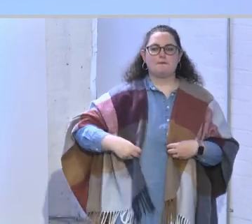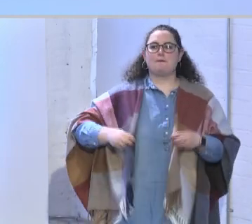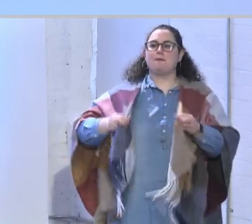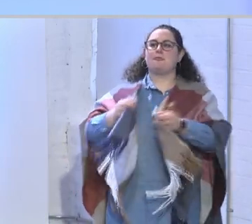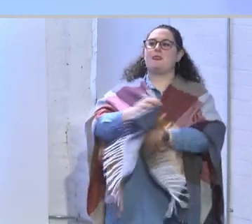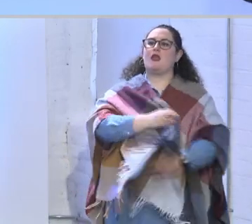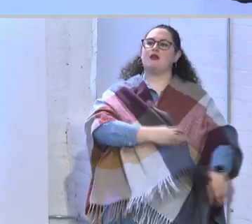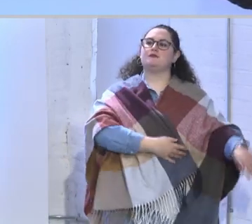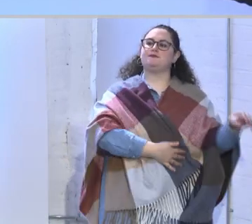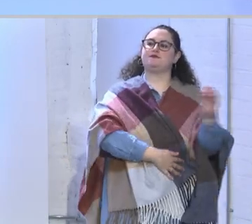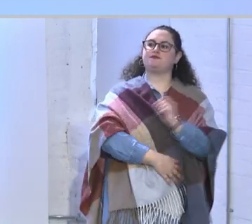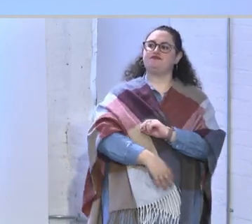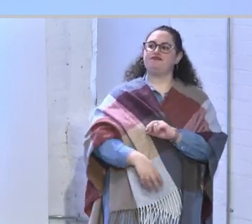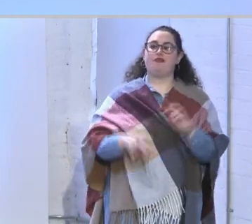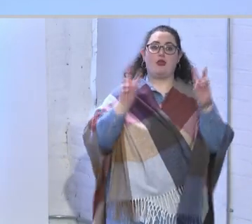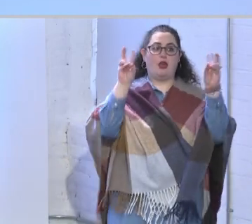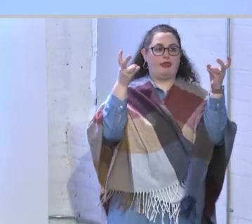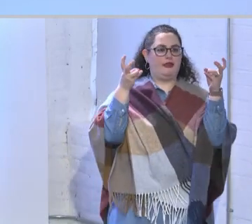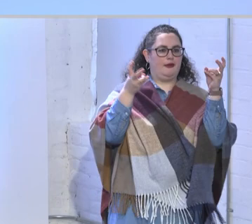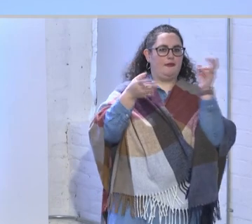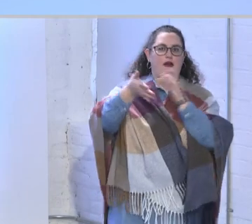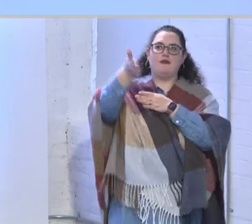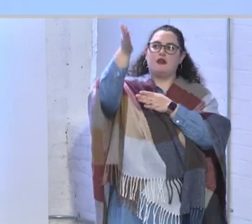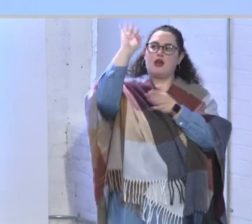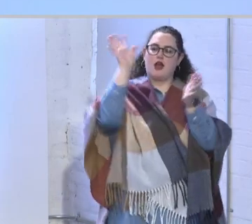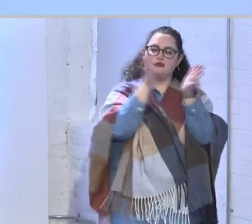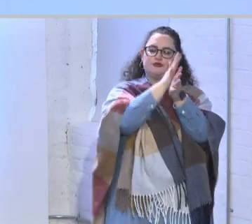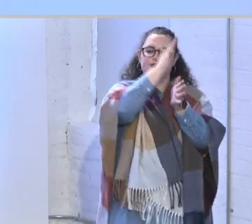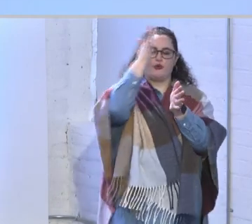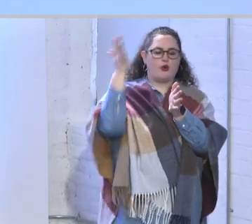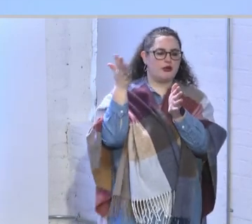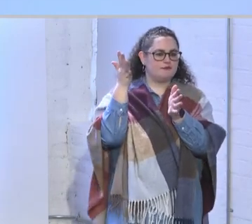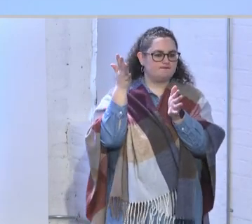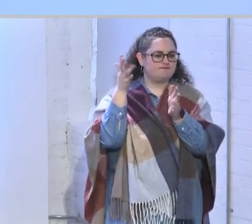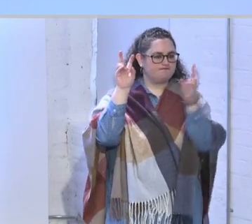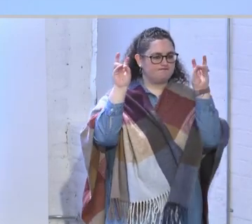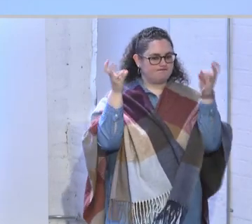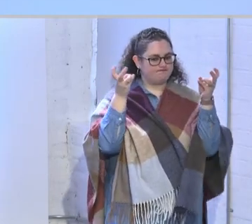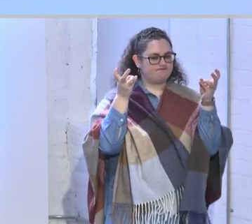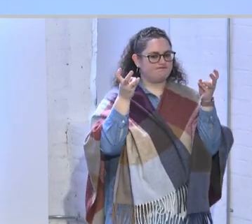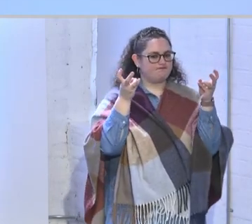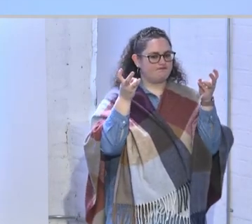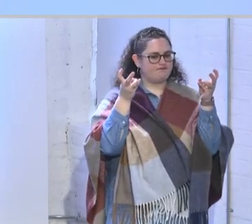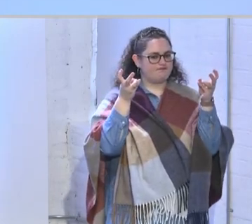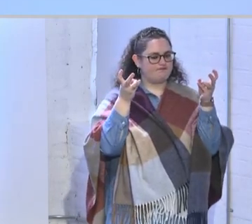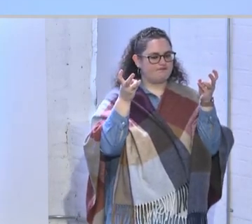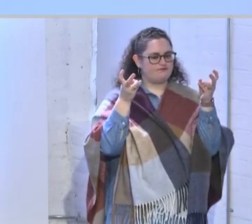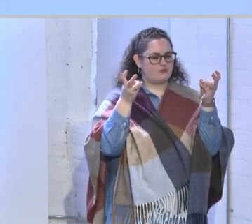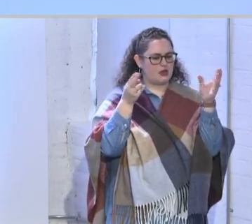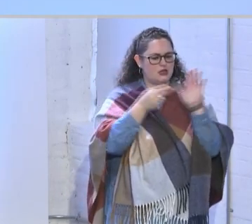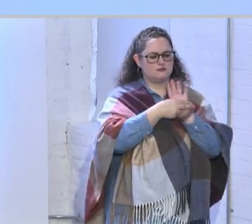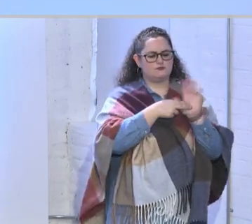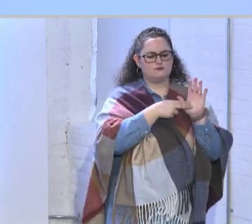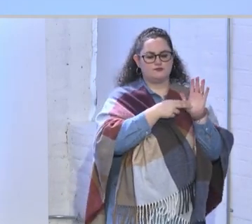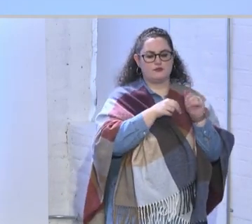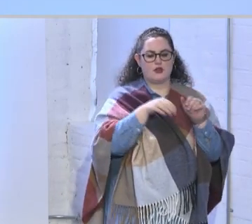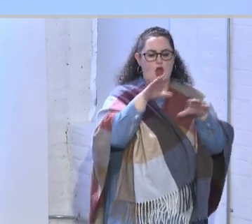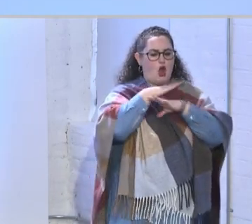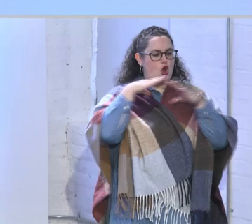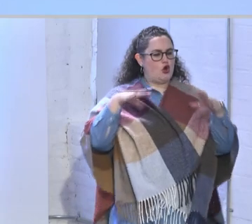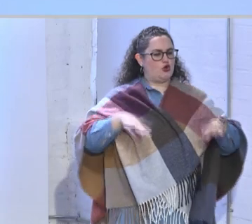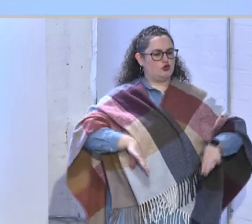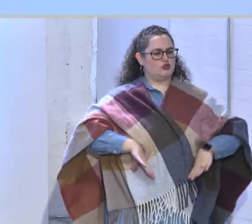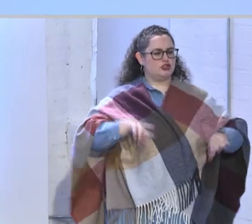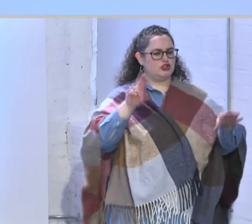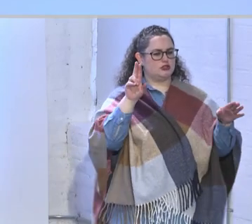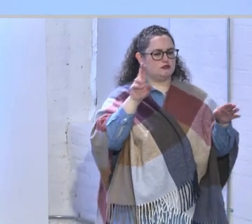let's continue with that theme about God's glory. I looked up a statement that was made. There's a Christian university that's been